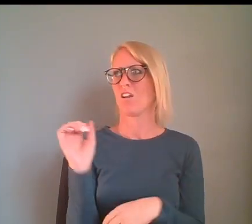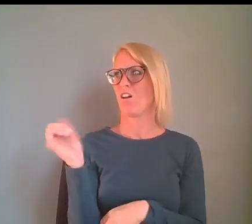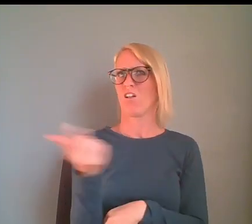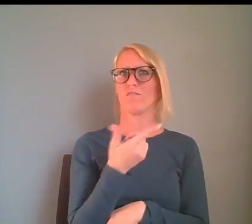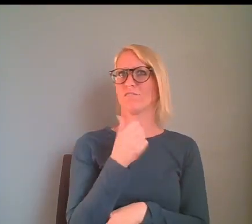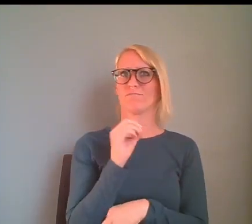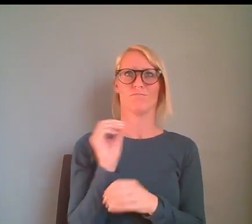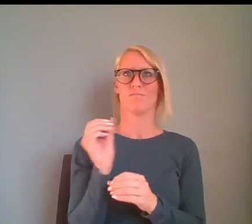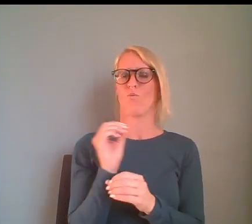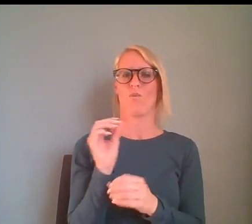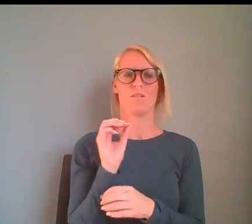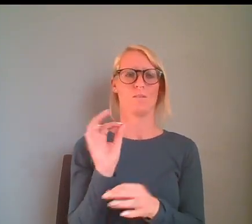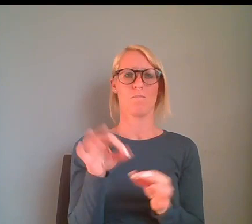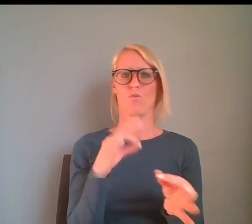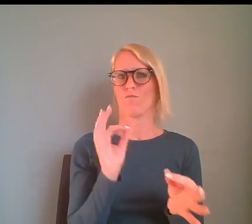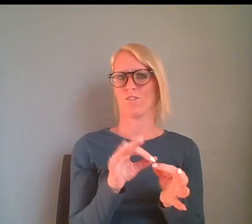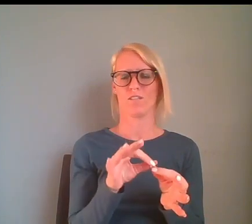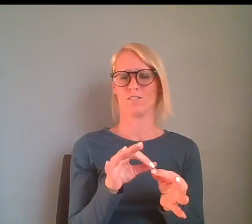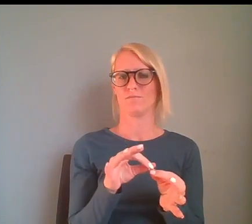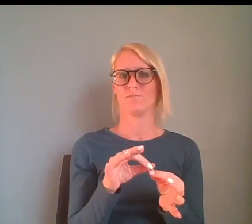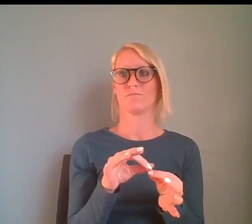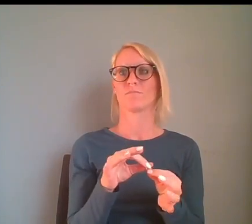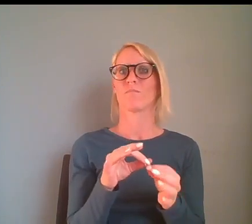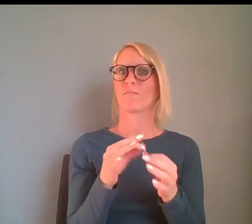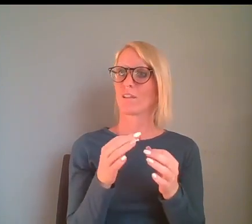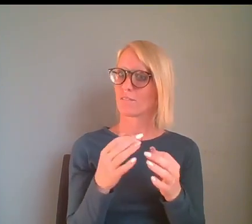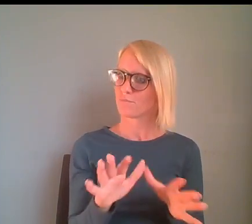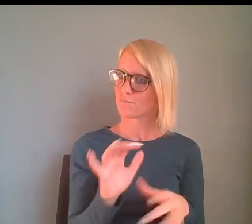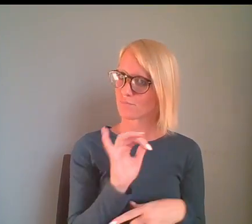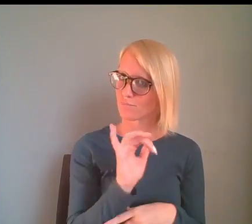And once you get that,